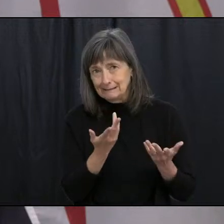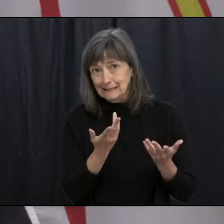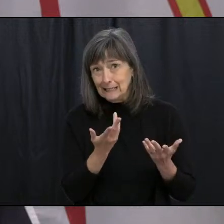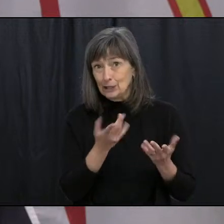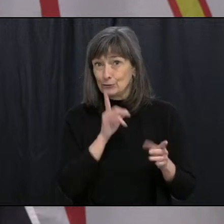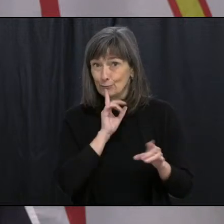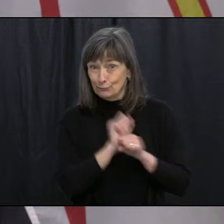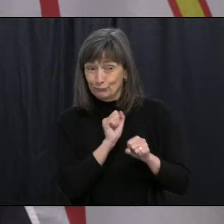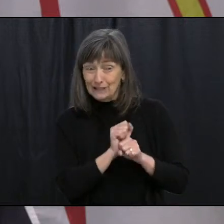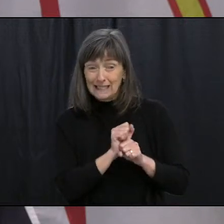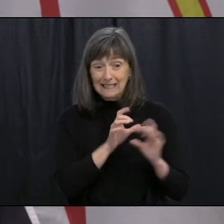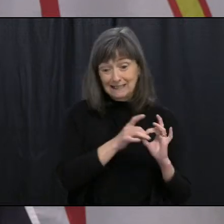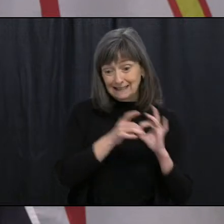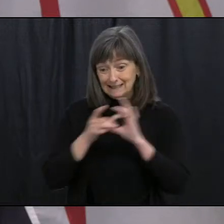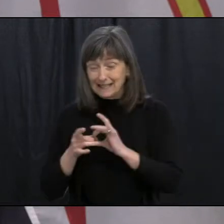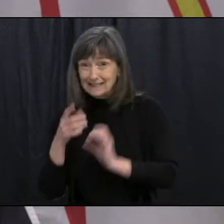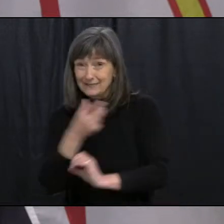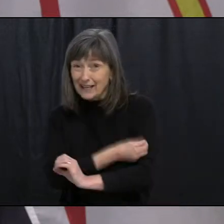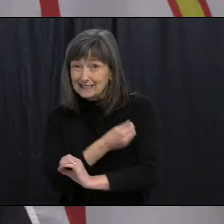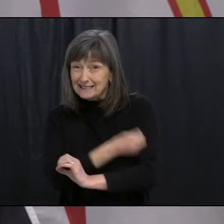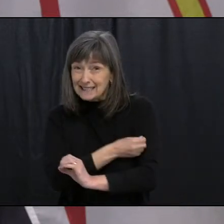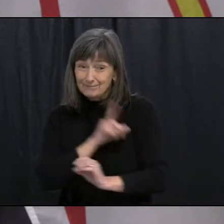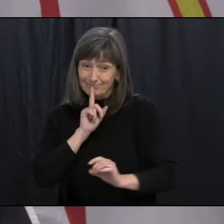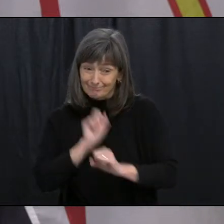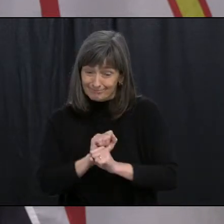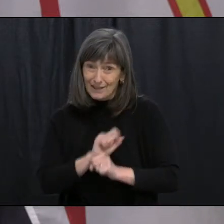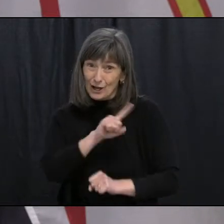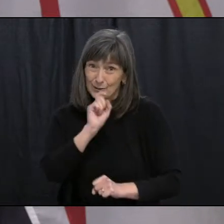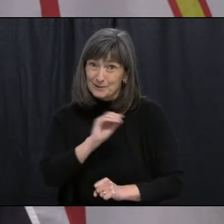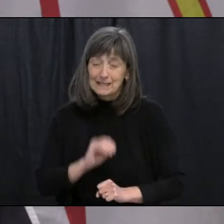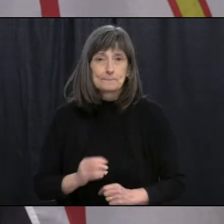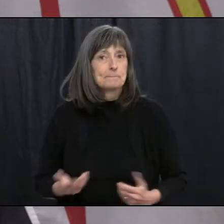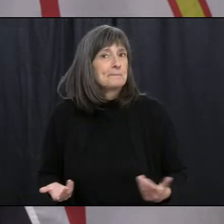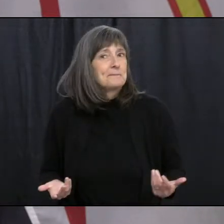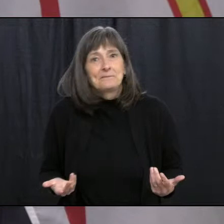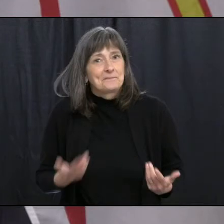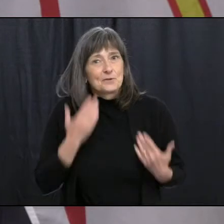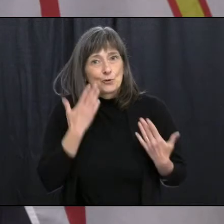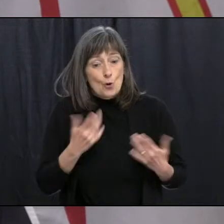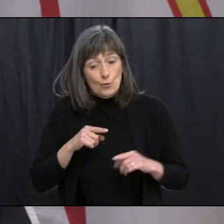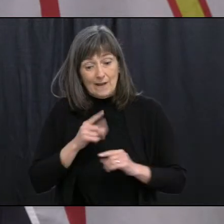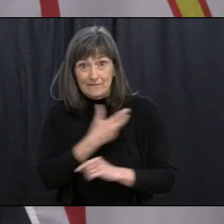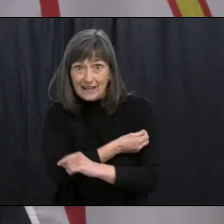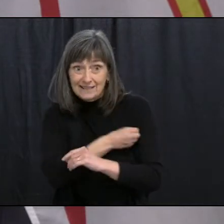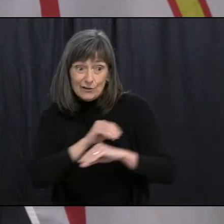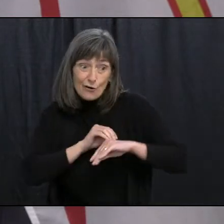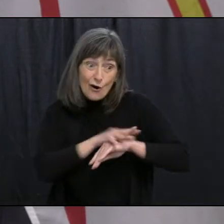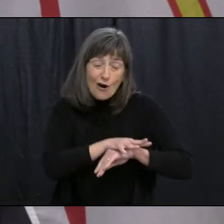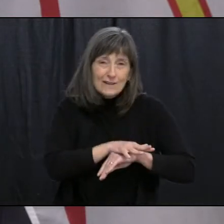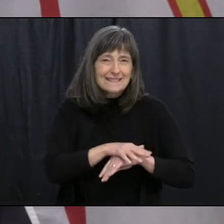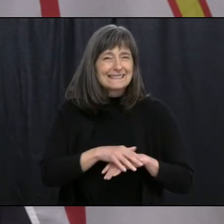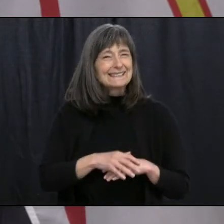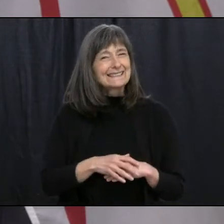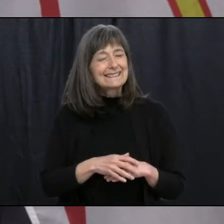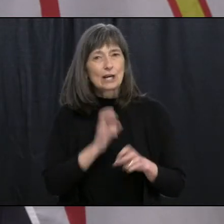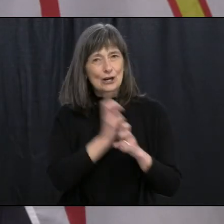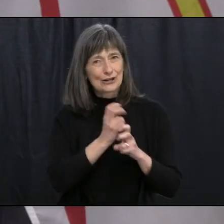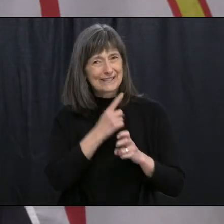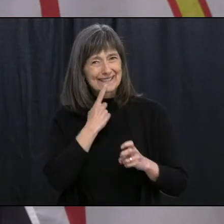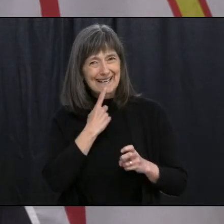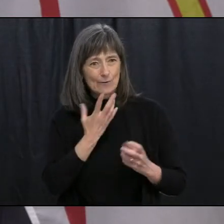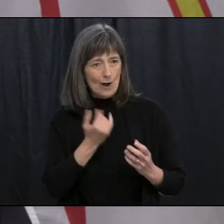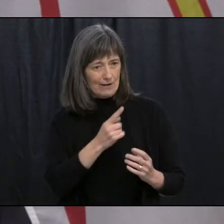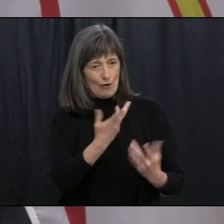plausible biological mechanism by which the vaccine could cause this condition? So